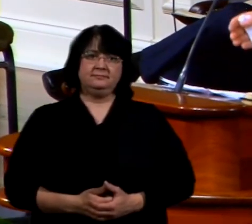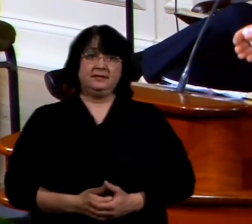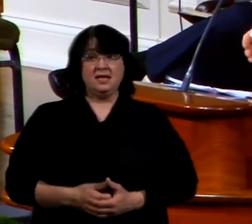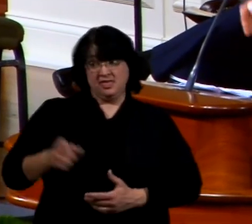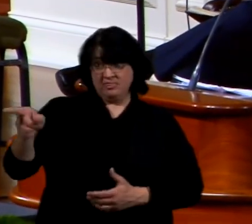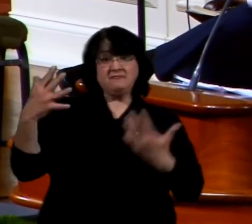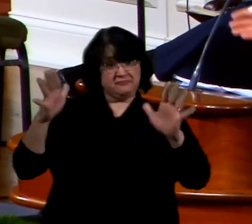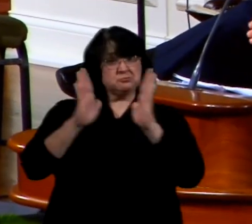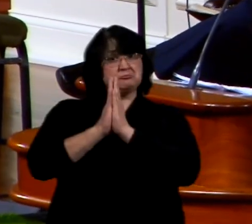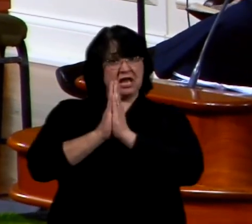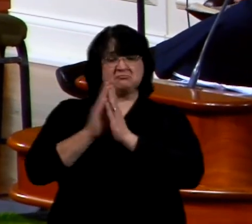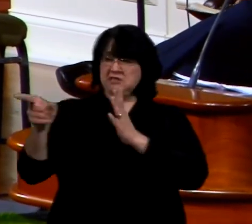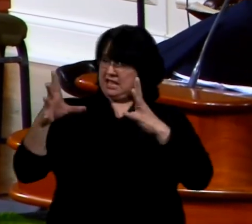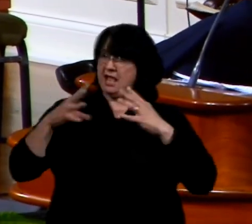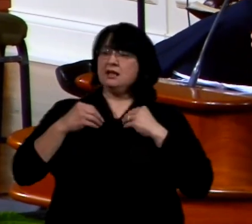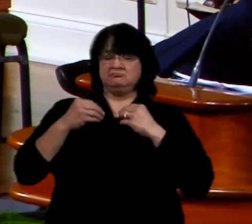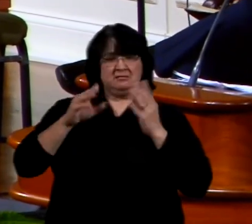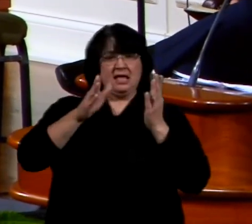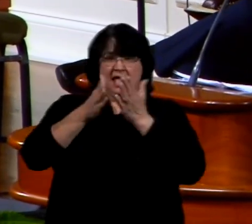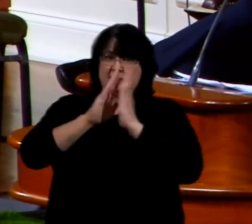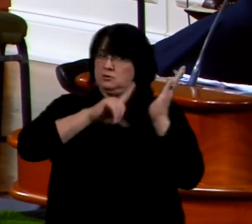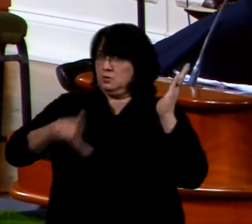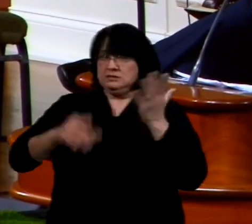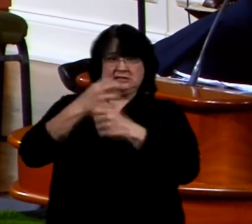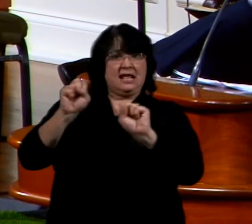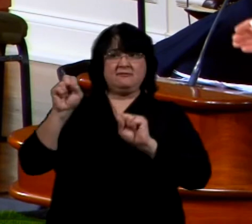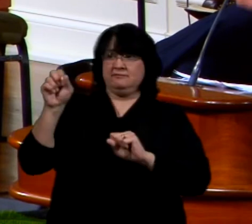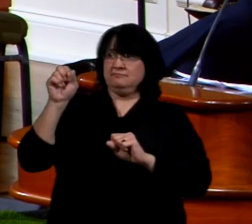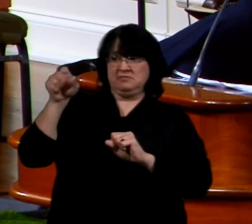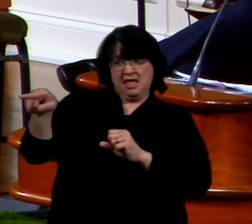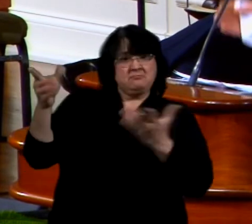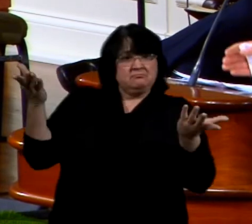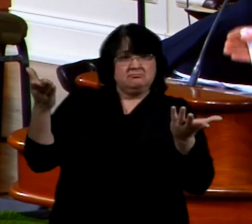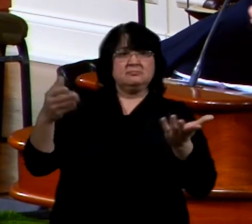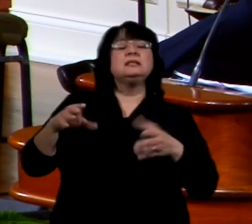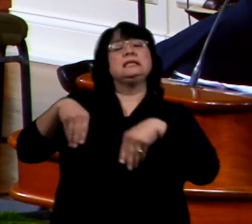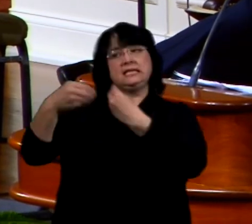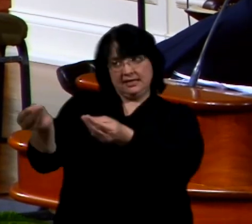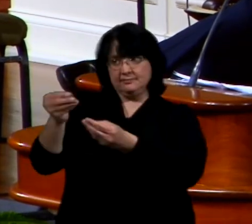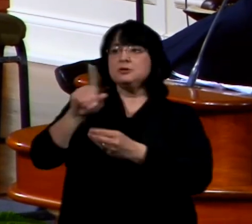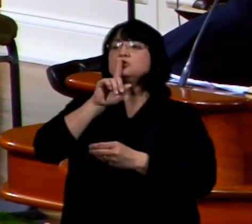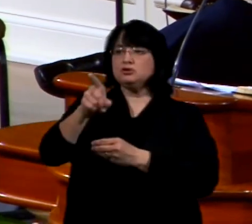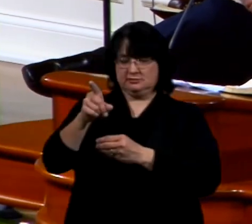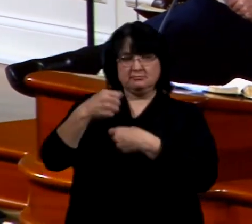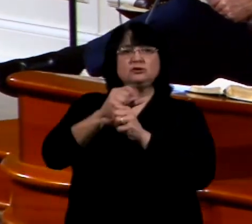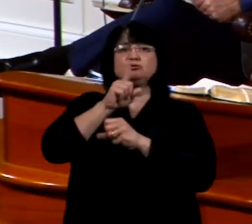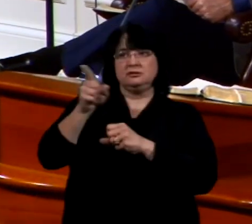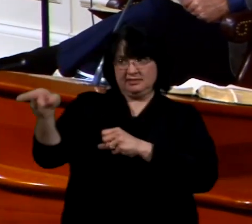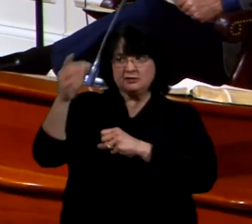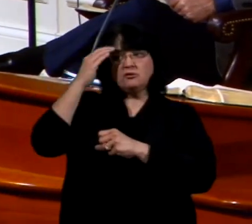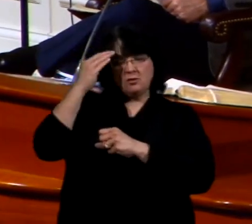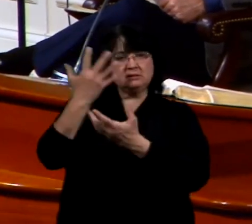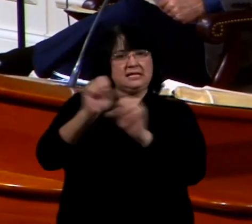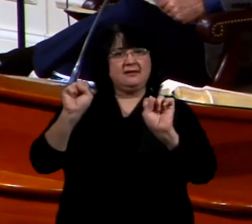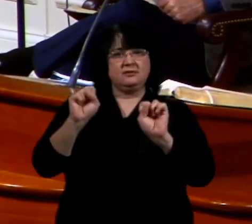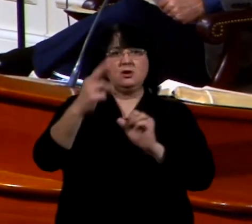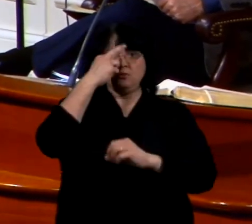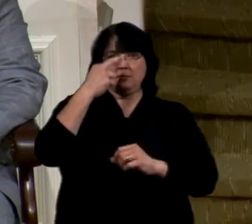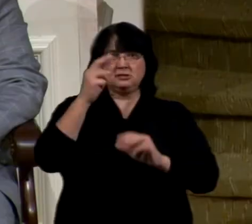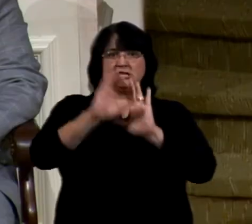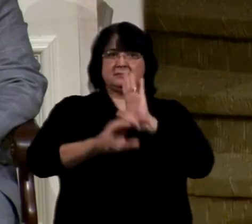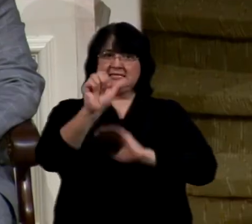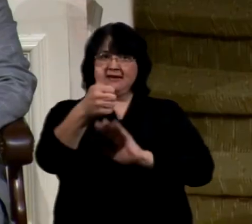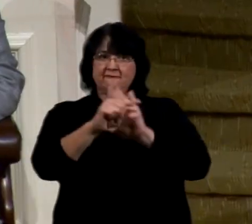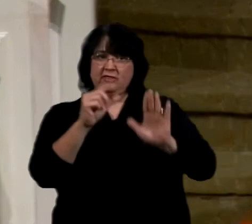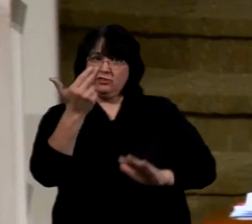They've prayed. They've asked the Lord to save them. So step 12, give them assurance of salvation. I'm going to open to Romans 10:13, and